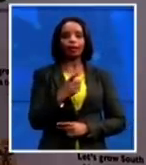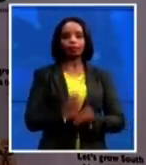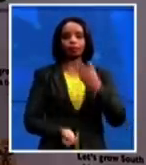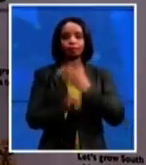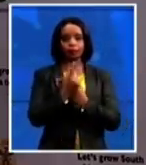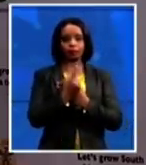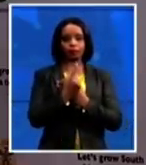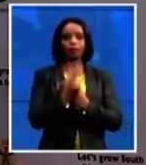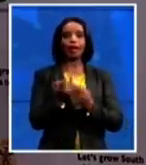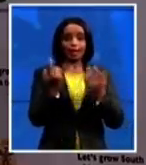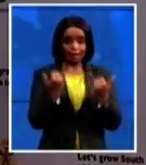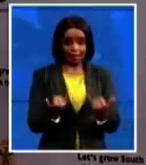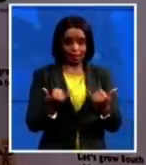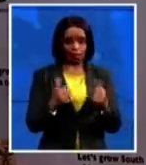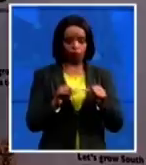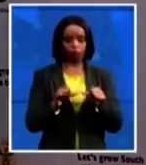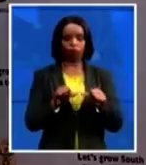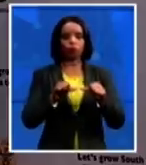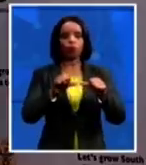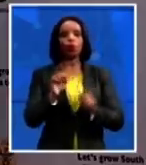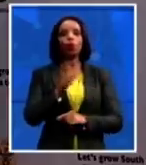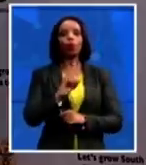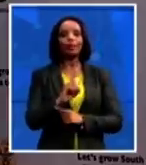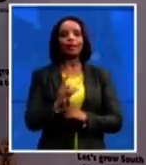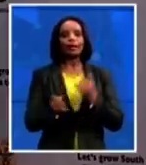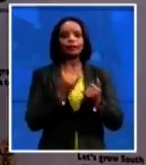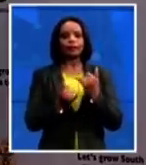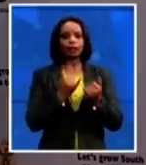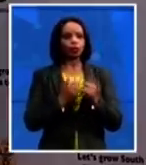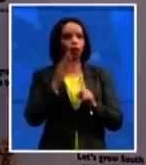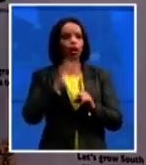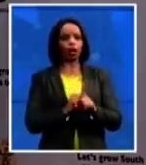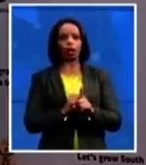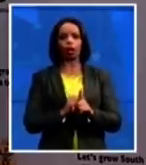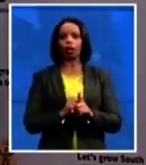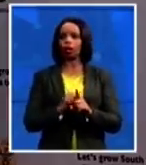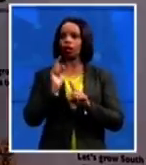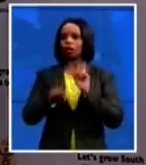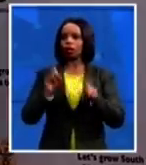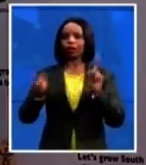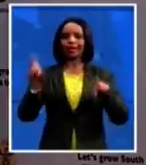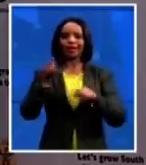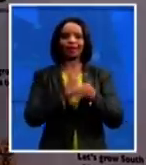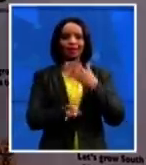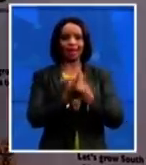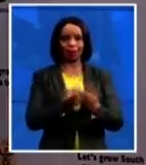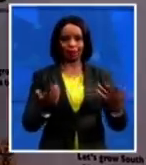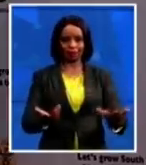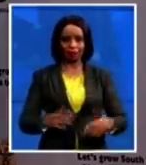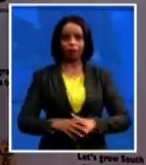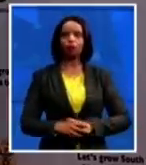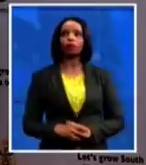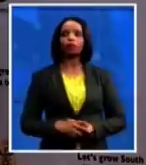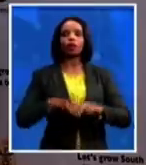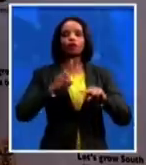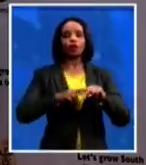sexual offenses courts. In February 2020, Section 55A of